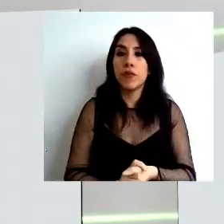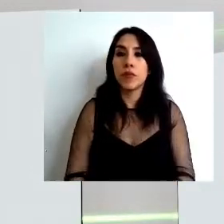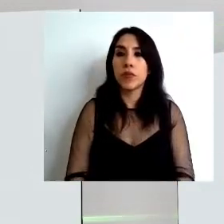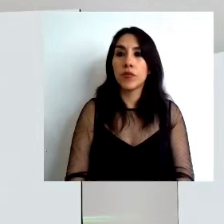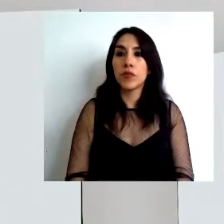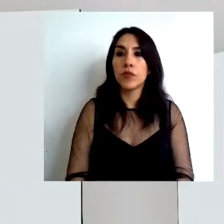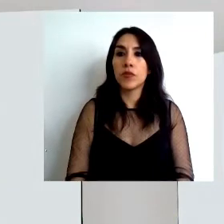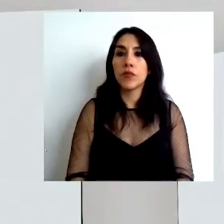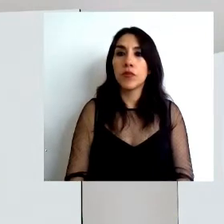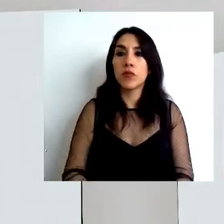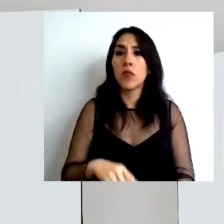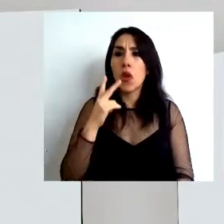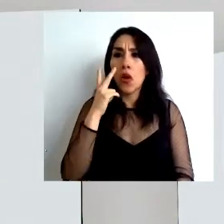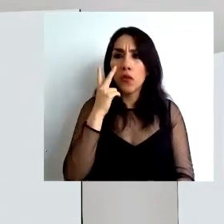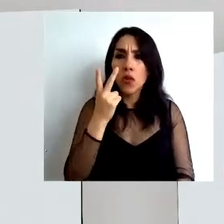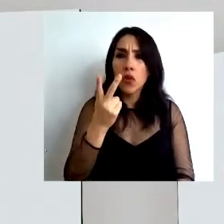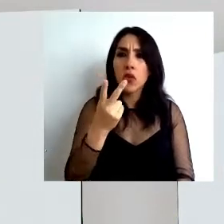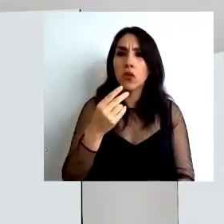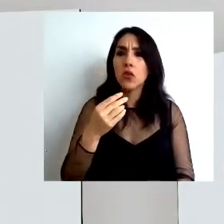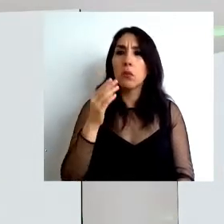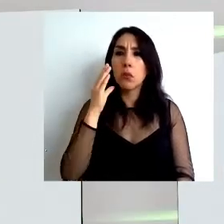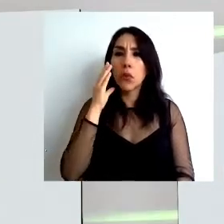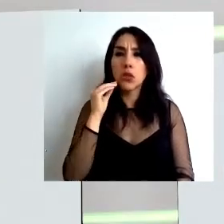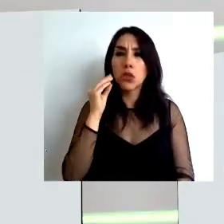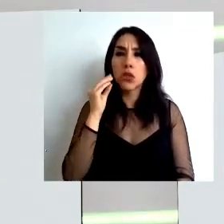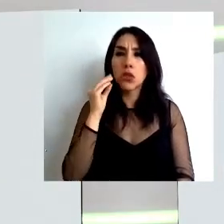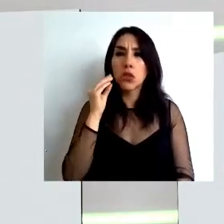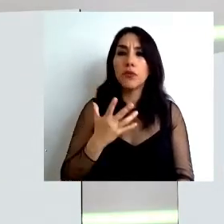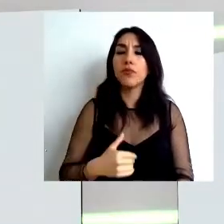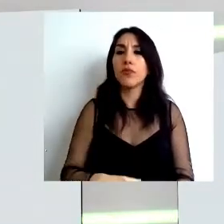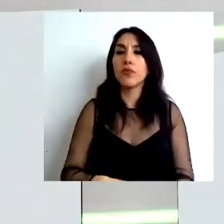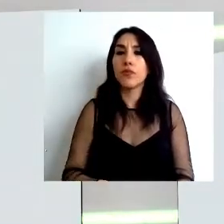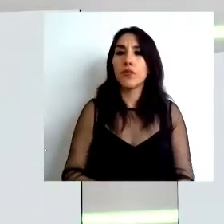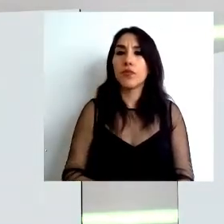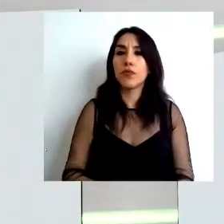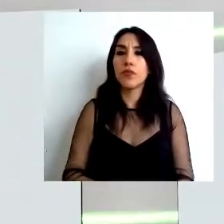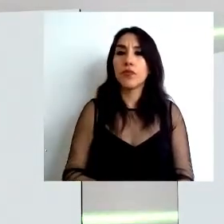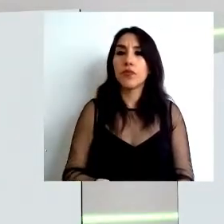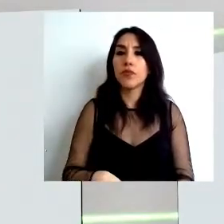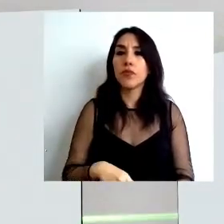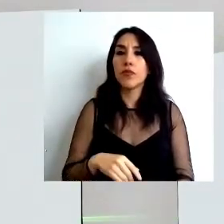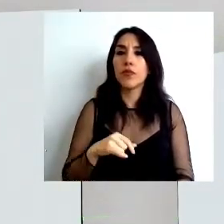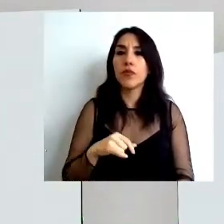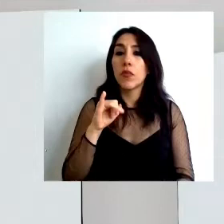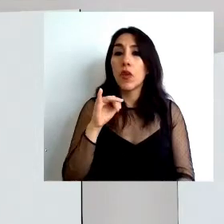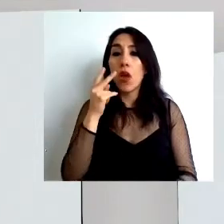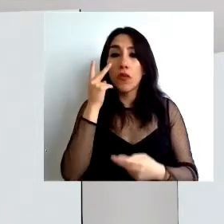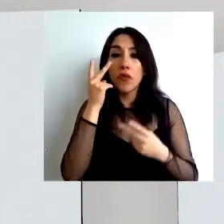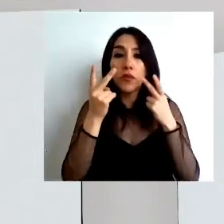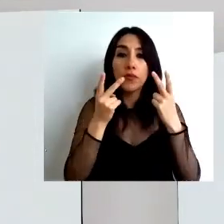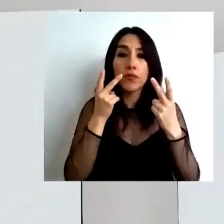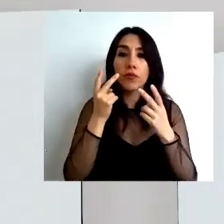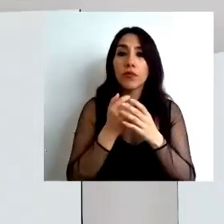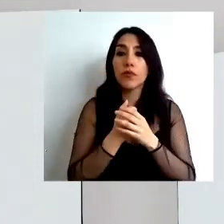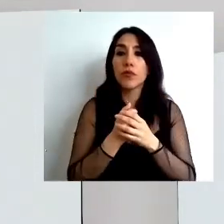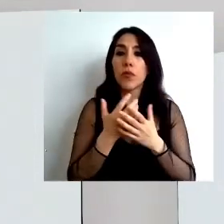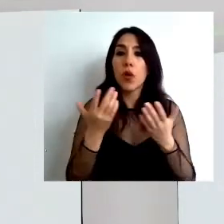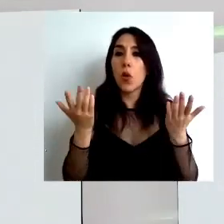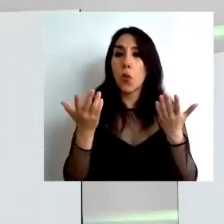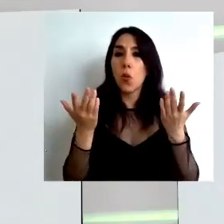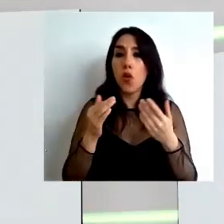innovative social franchise approach. We will open up for your questions after these